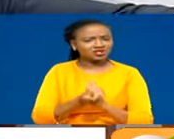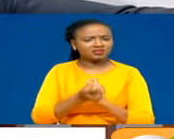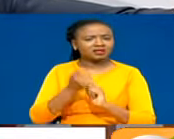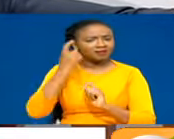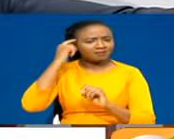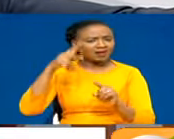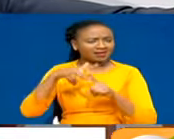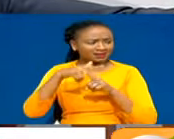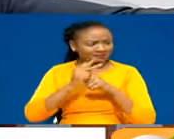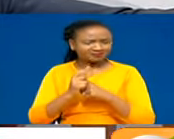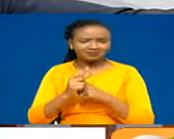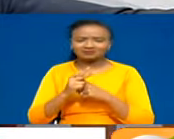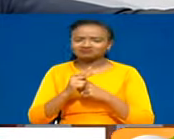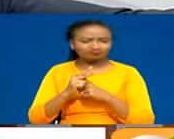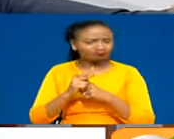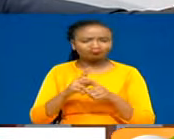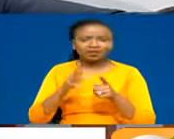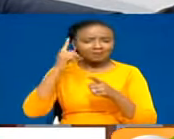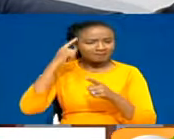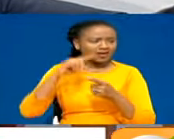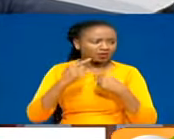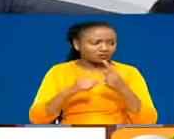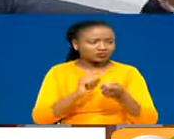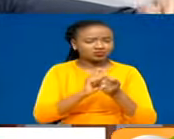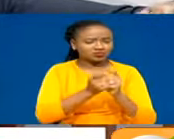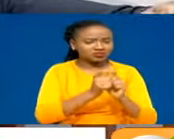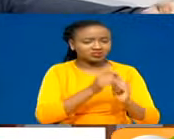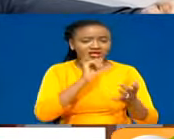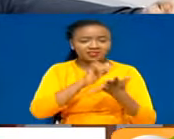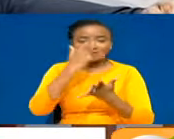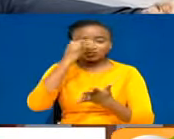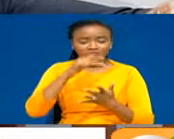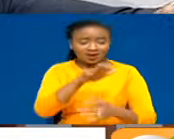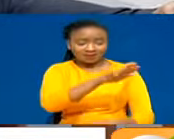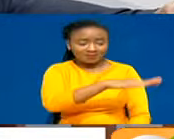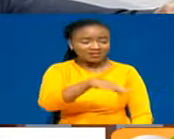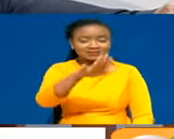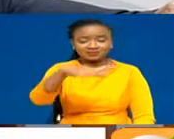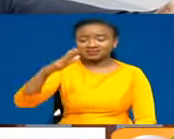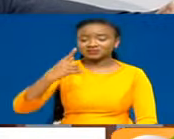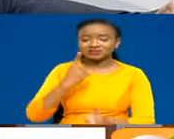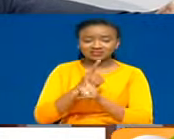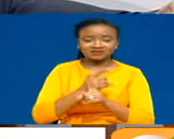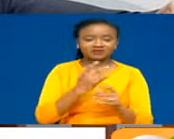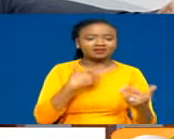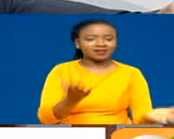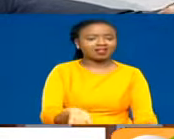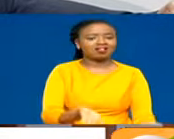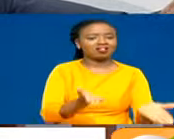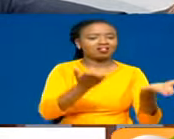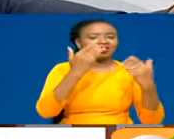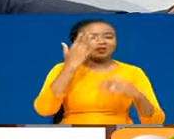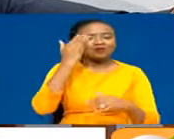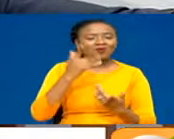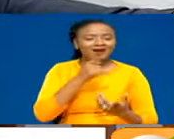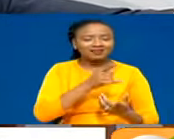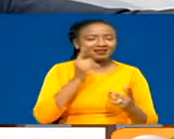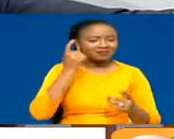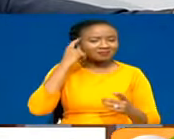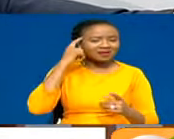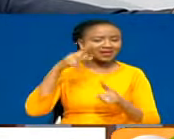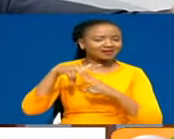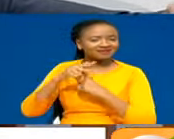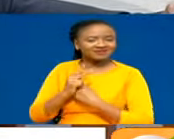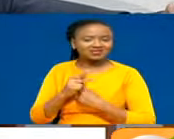we have to be visionaries here. And that's why a lot of places are progressing. We have to be that, Jeff. If not, you know, like,